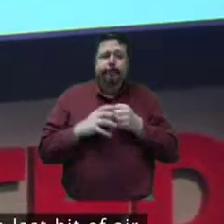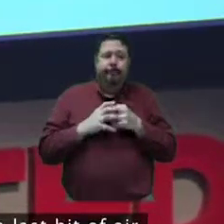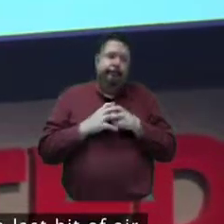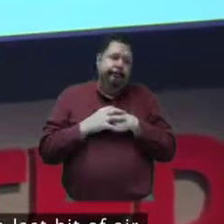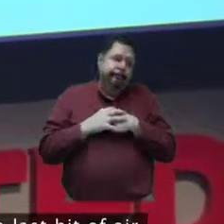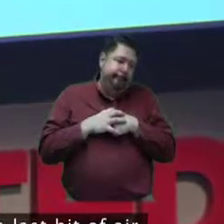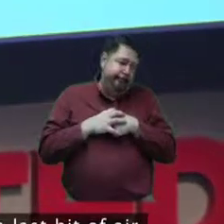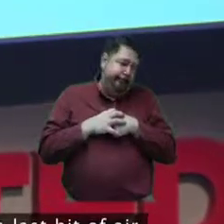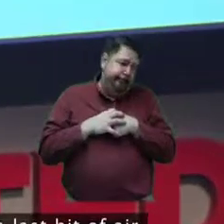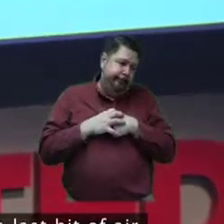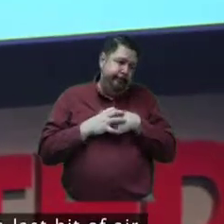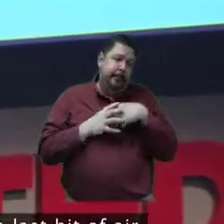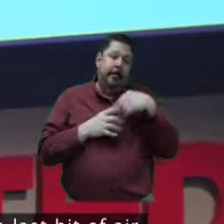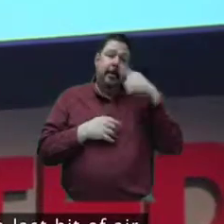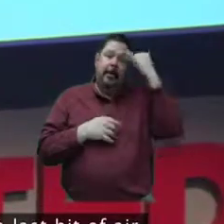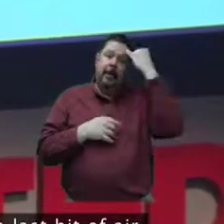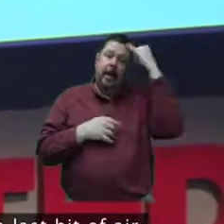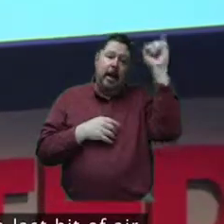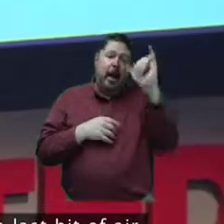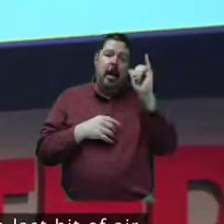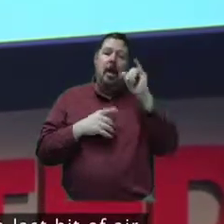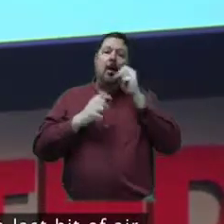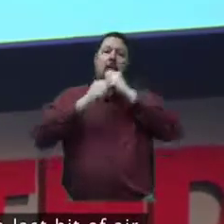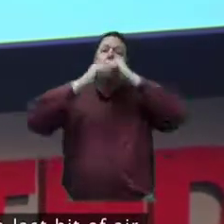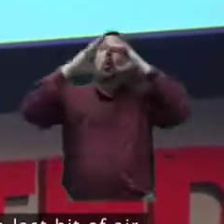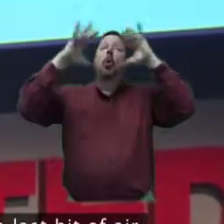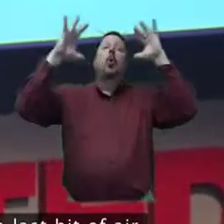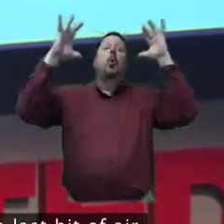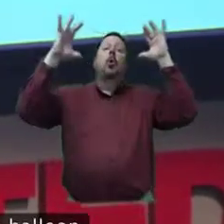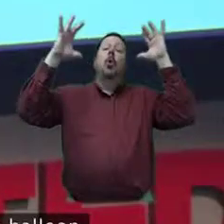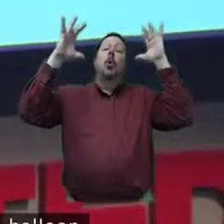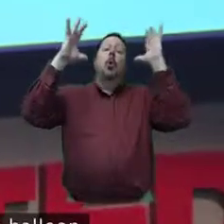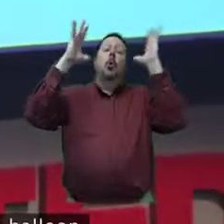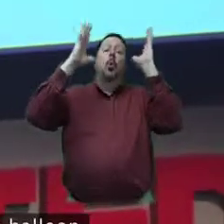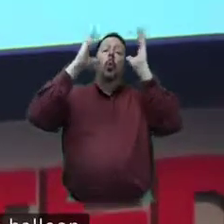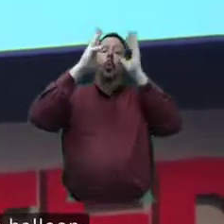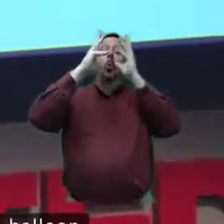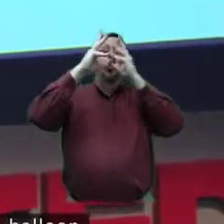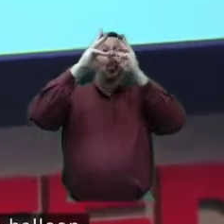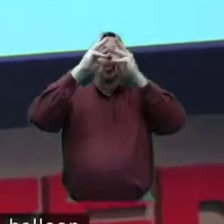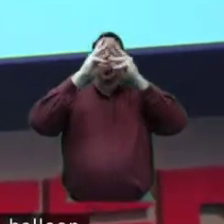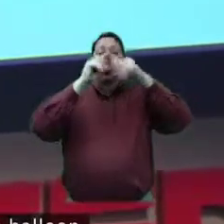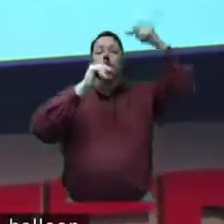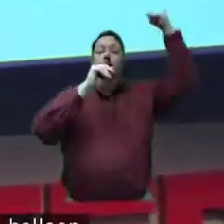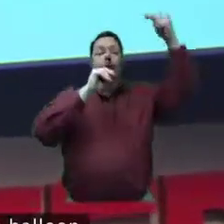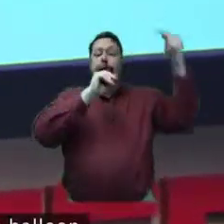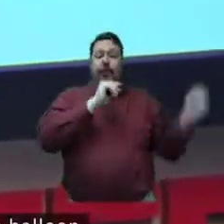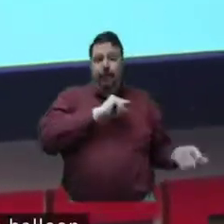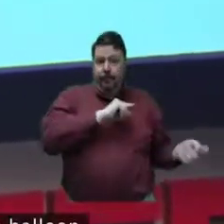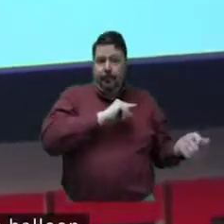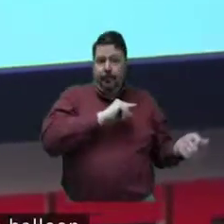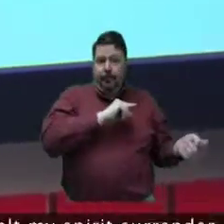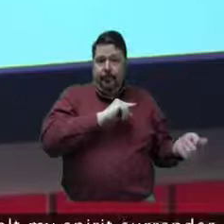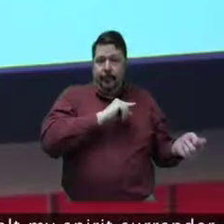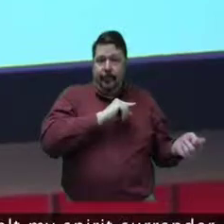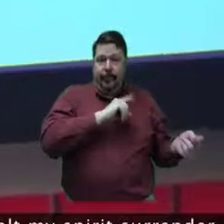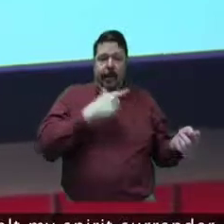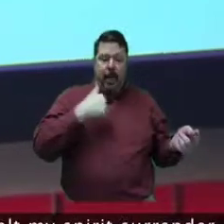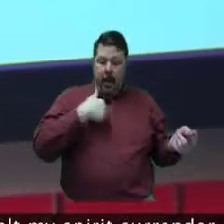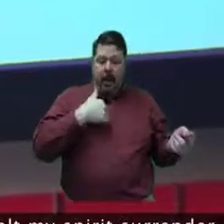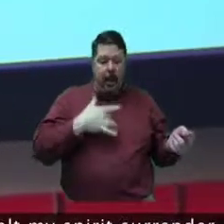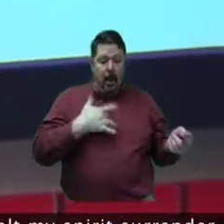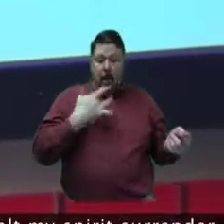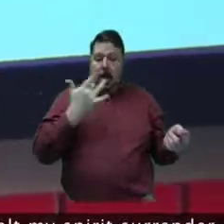And just like a balloon with the last bit of air just right out of the balloon, I